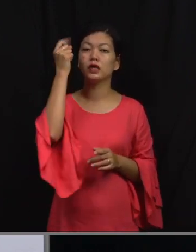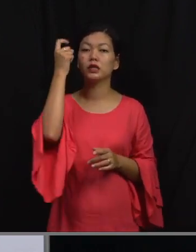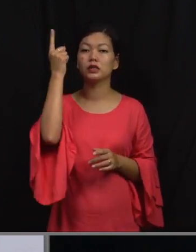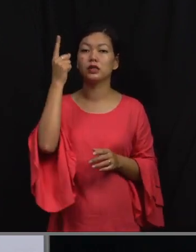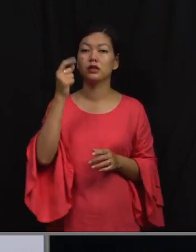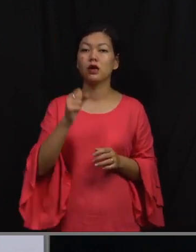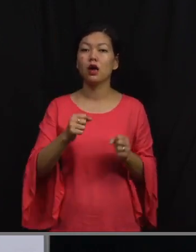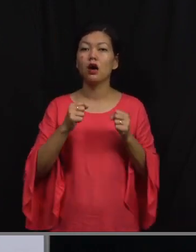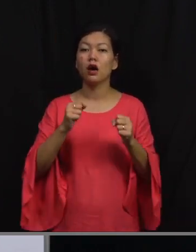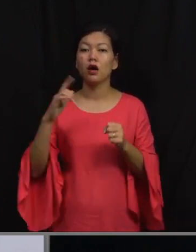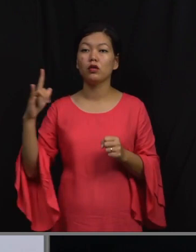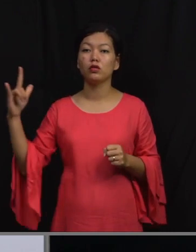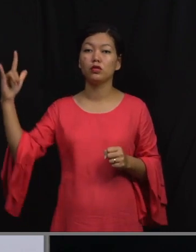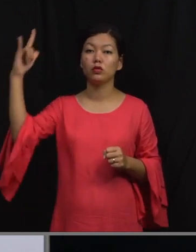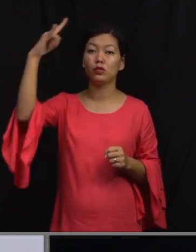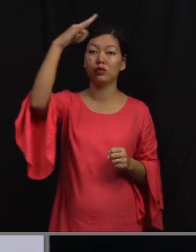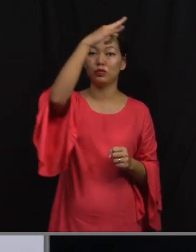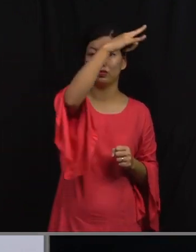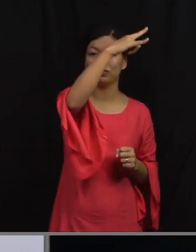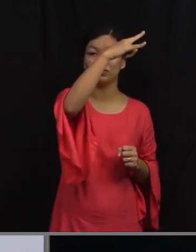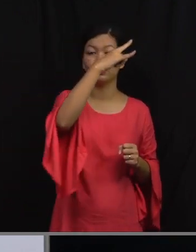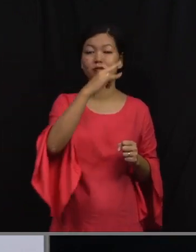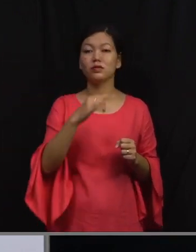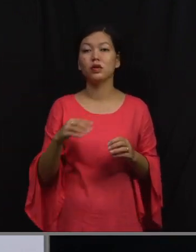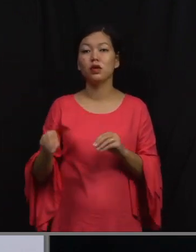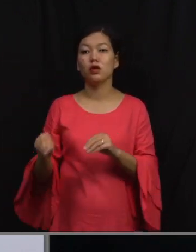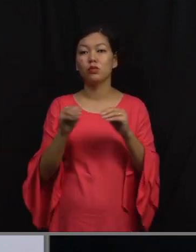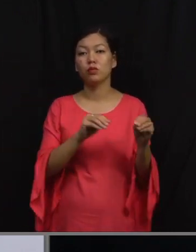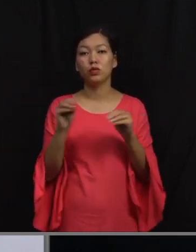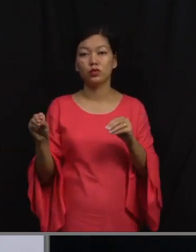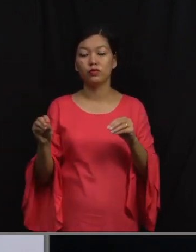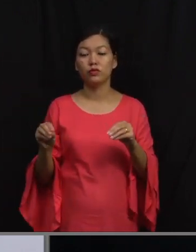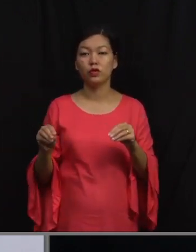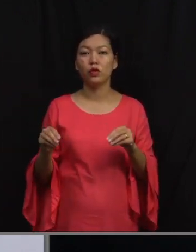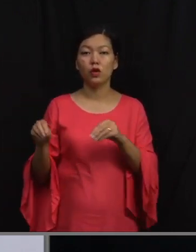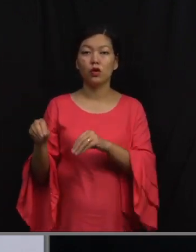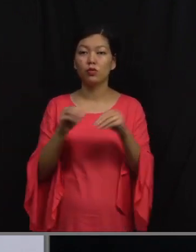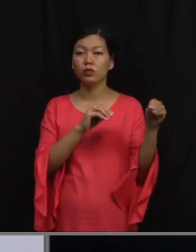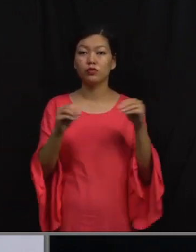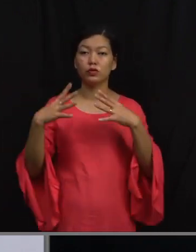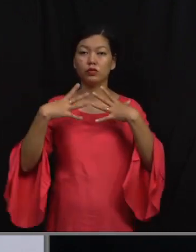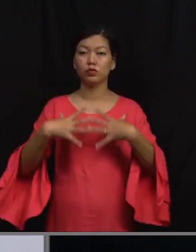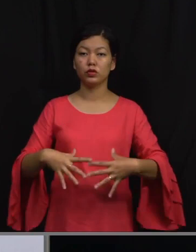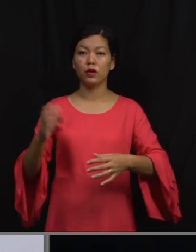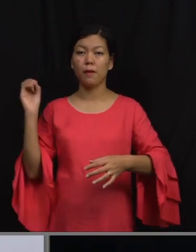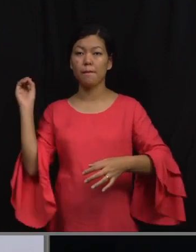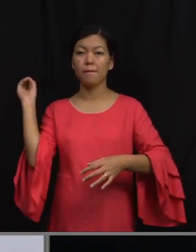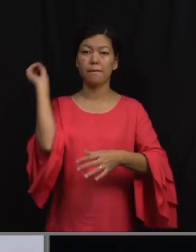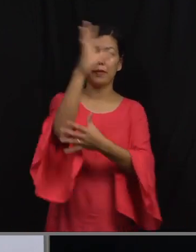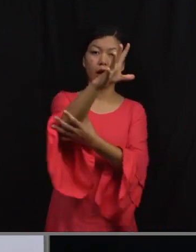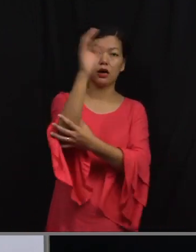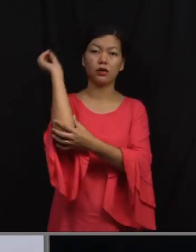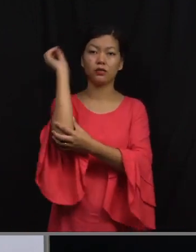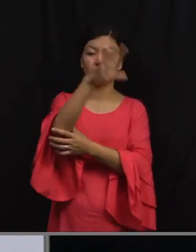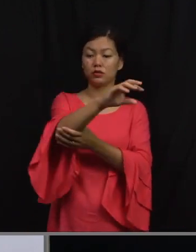plane, and as well as, I mean plane means aeroplane, and motion of a body when you throw something. This is what we call projectile, and we